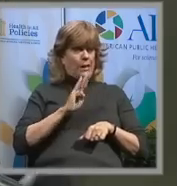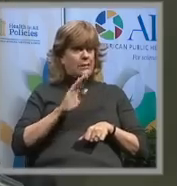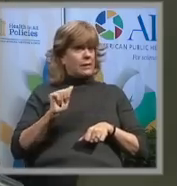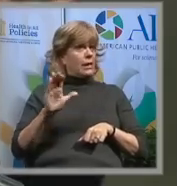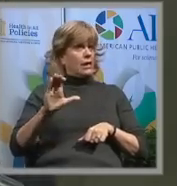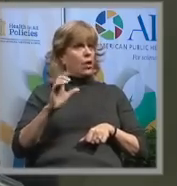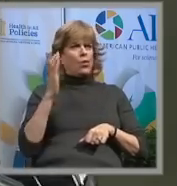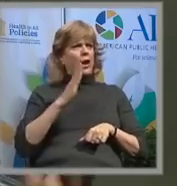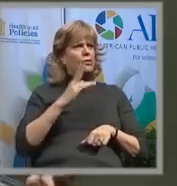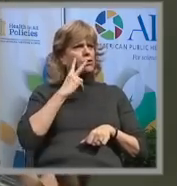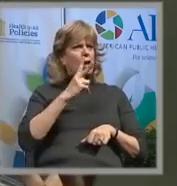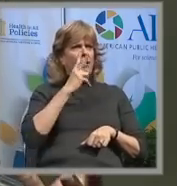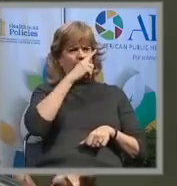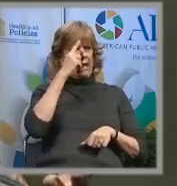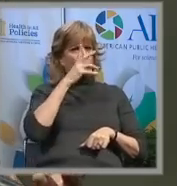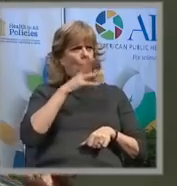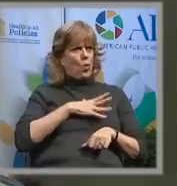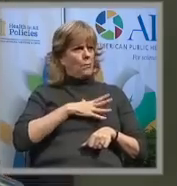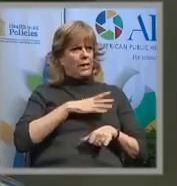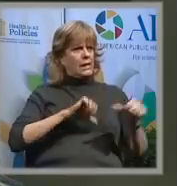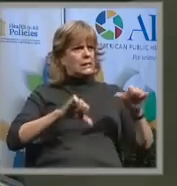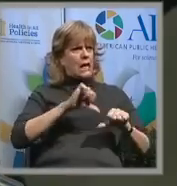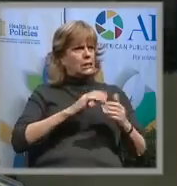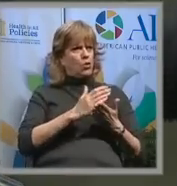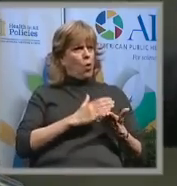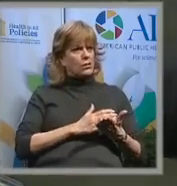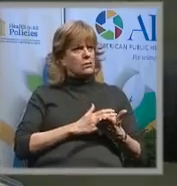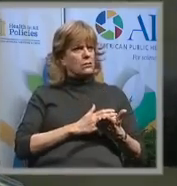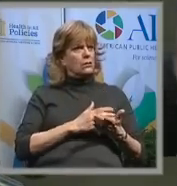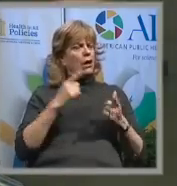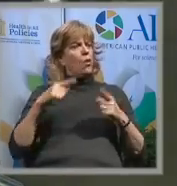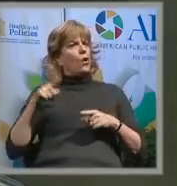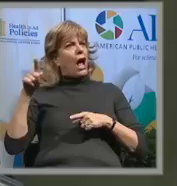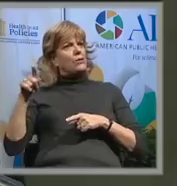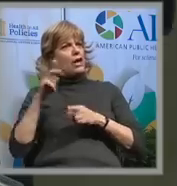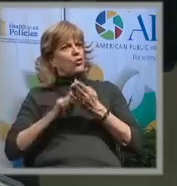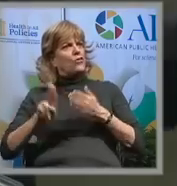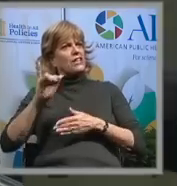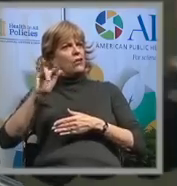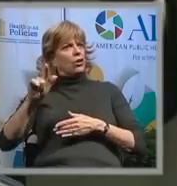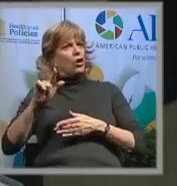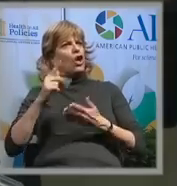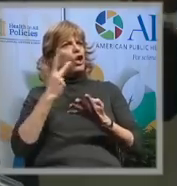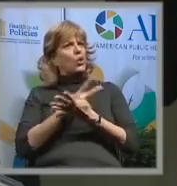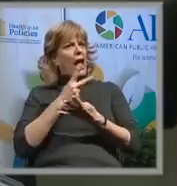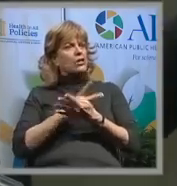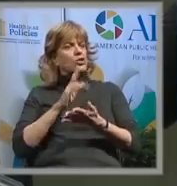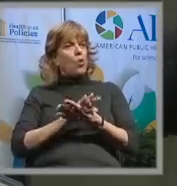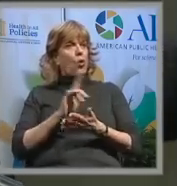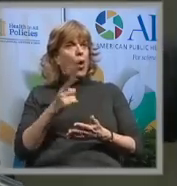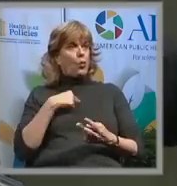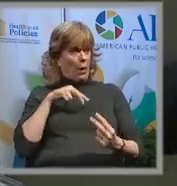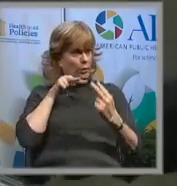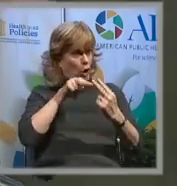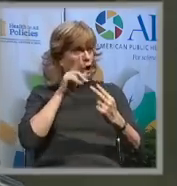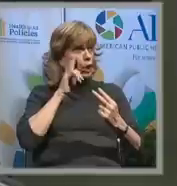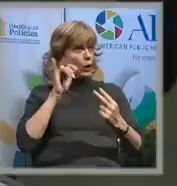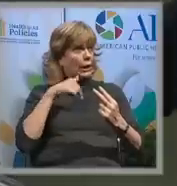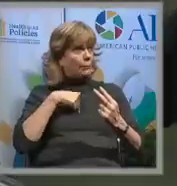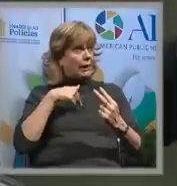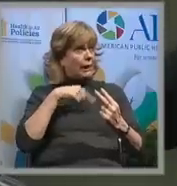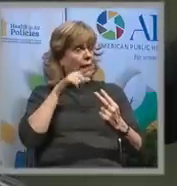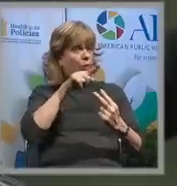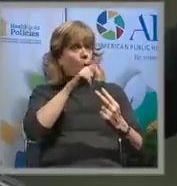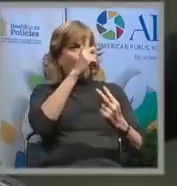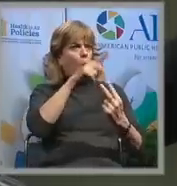black earn an A in an upper-level science course. When I was at the University of Illinois in grad school, and literally the only one looking like me in my classes